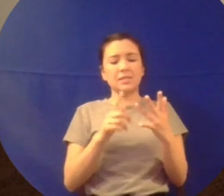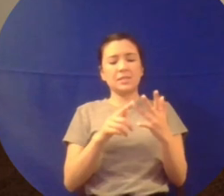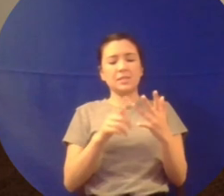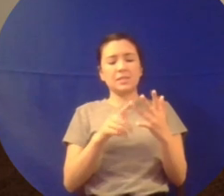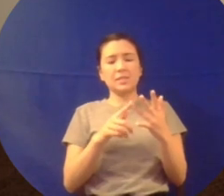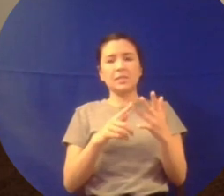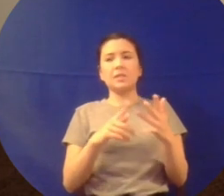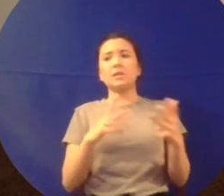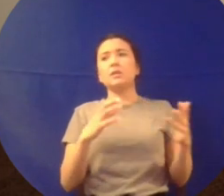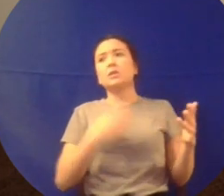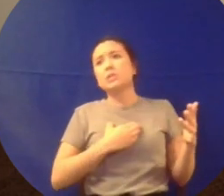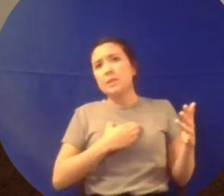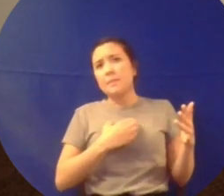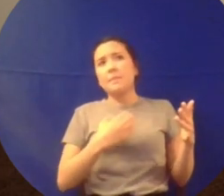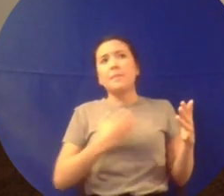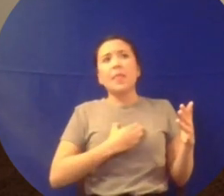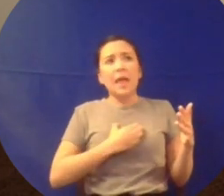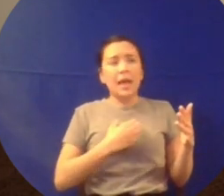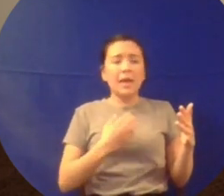chronic complaining,